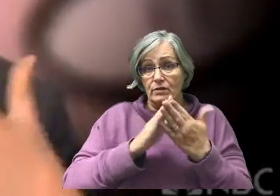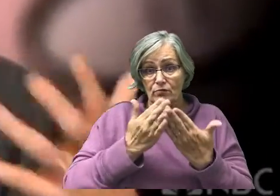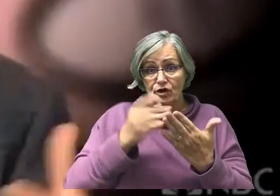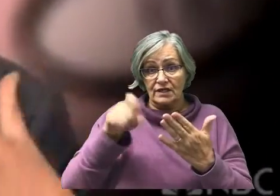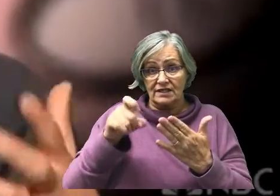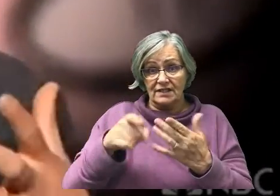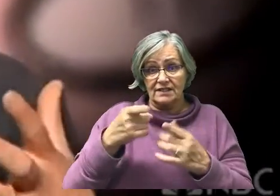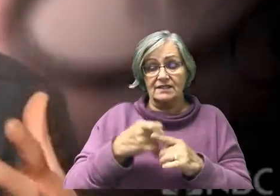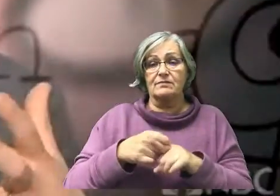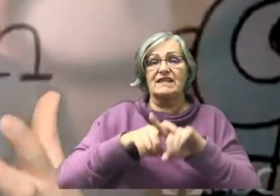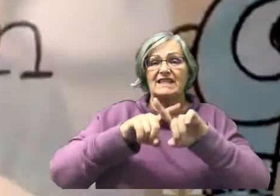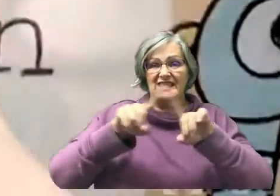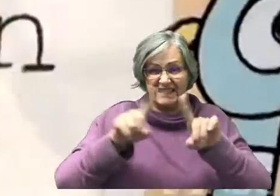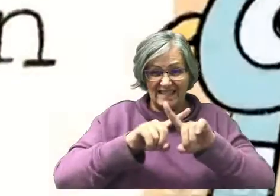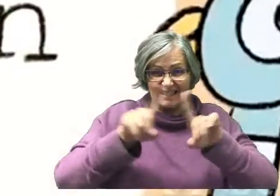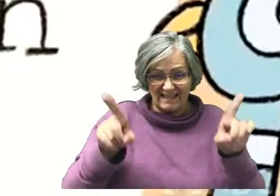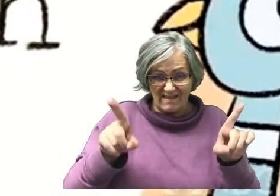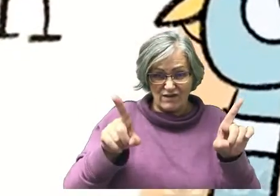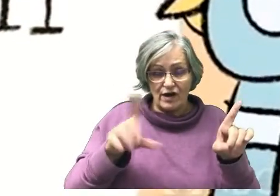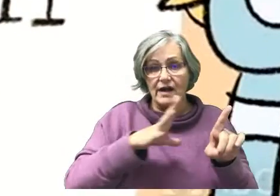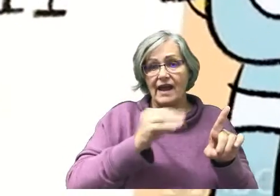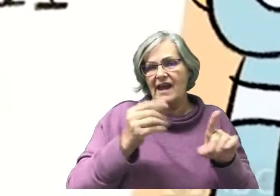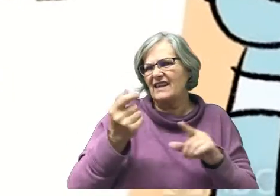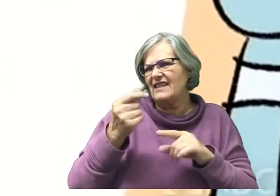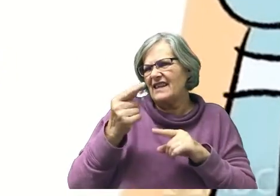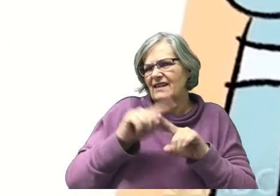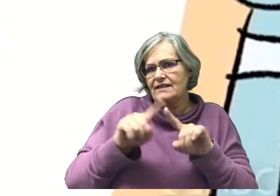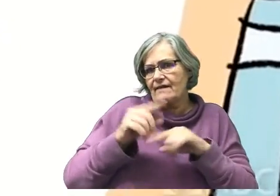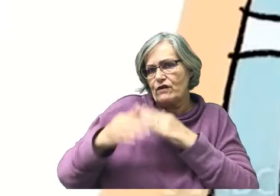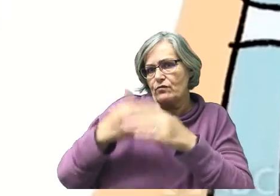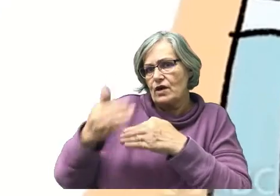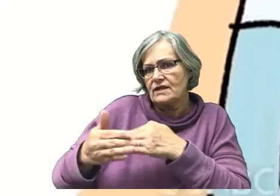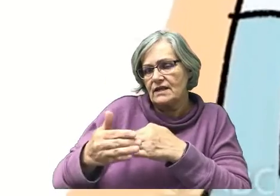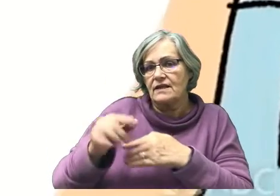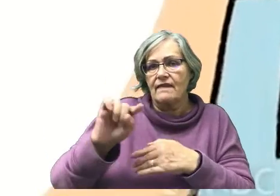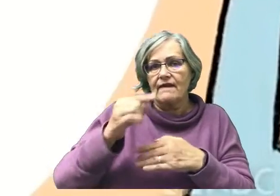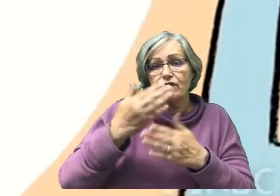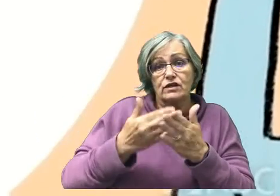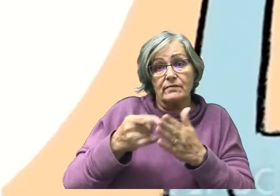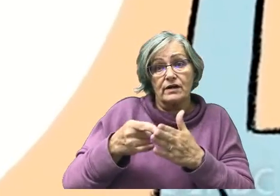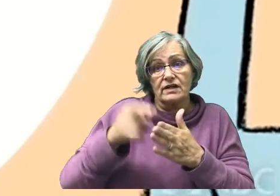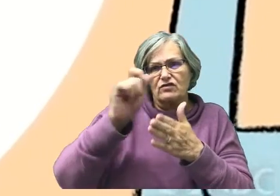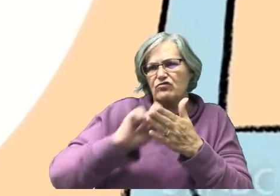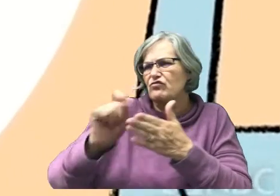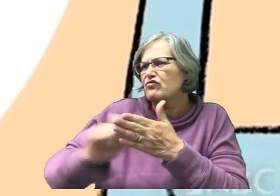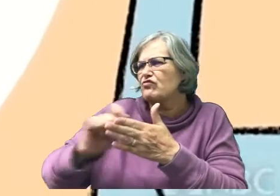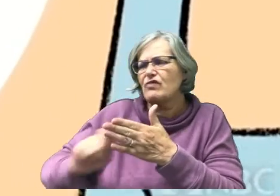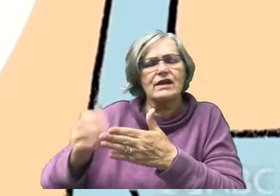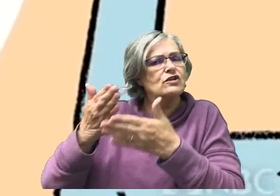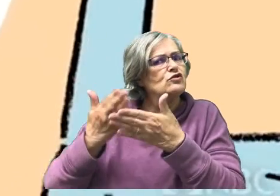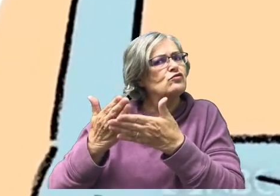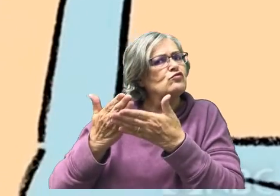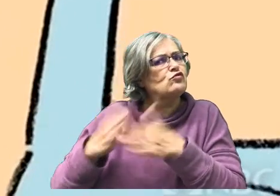book has to come out of a slightly different process. The first bit of writing is just getting it all out there and